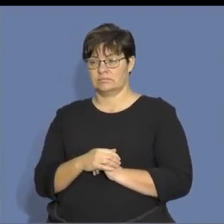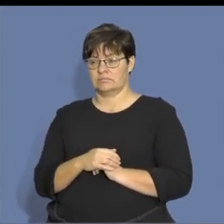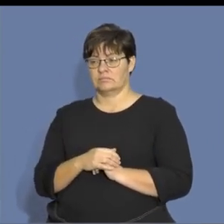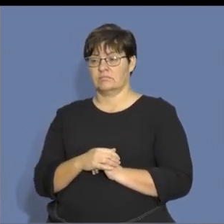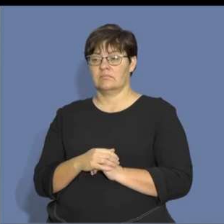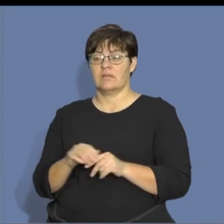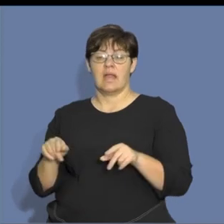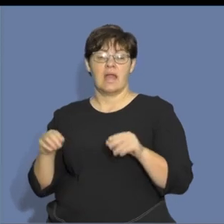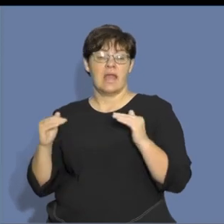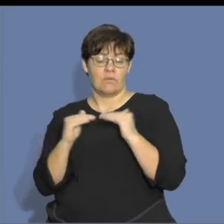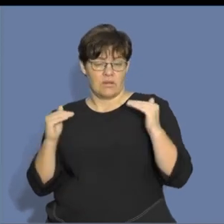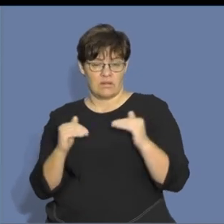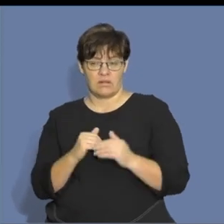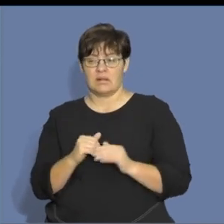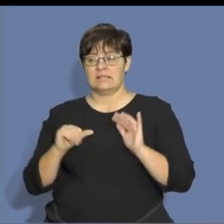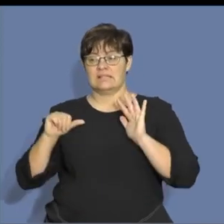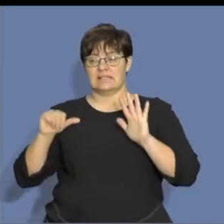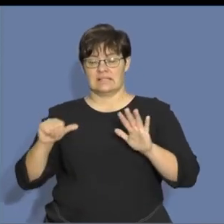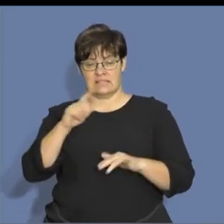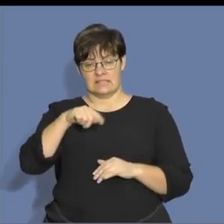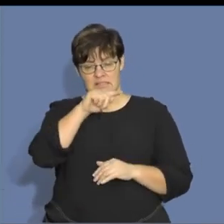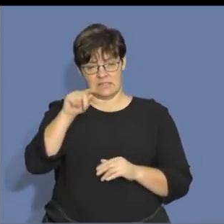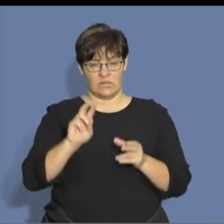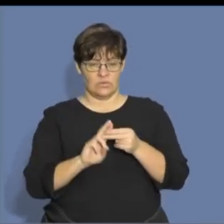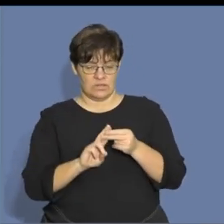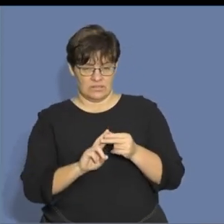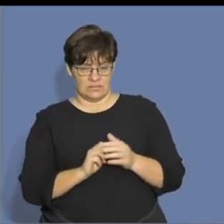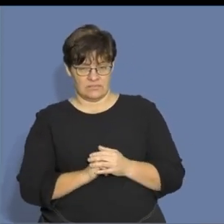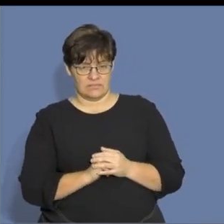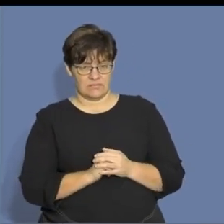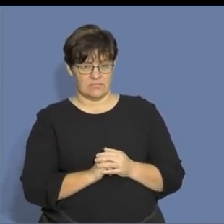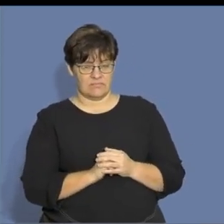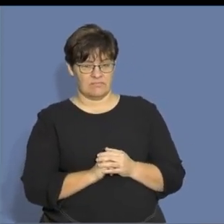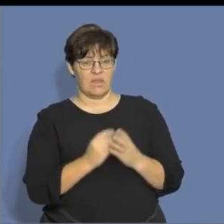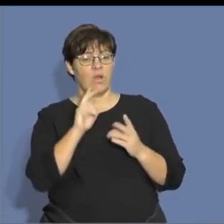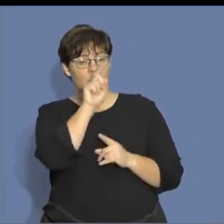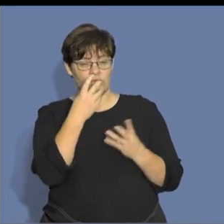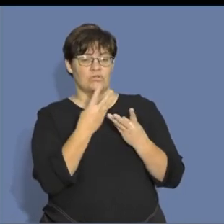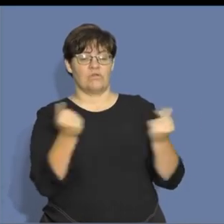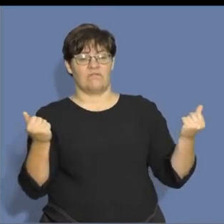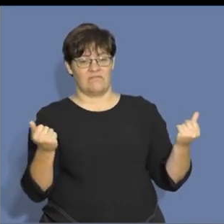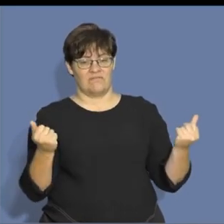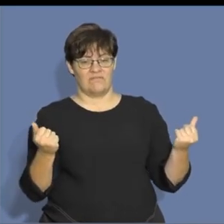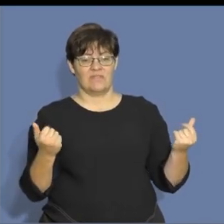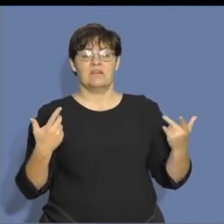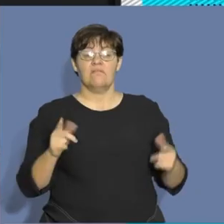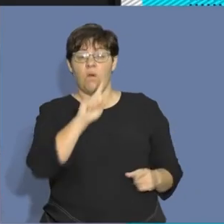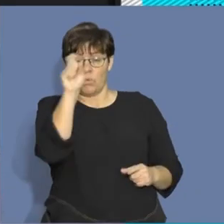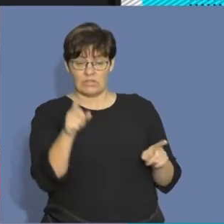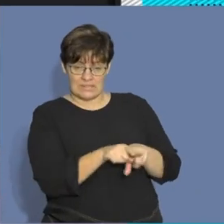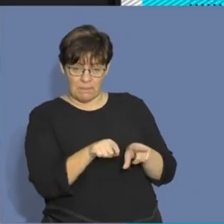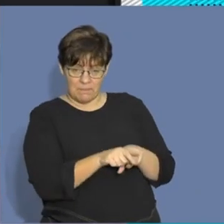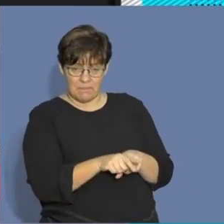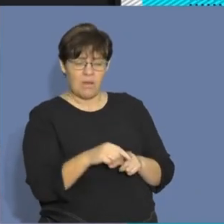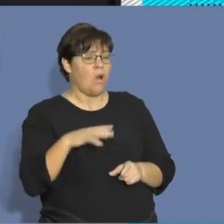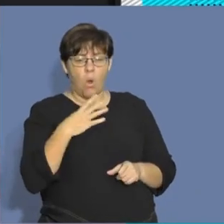is equal to the square root of 6 units. I've solved my question. Again, when they ask a question like this, all